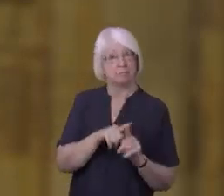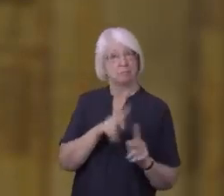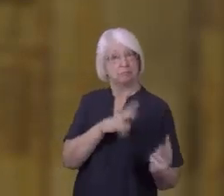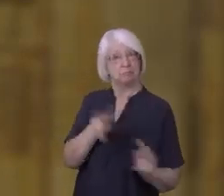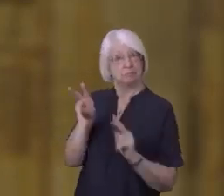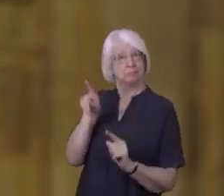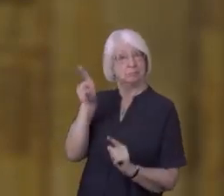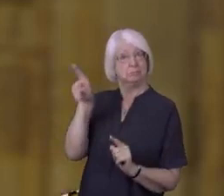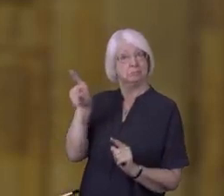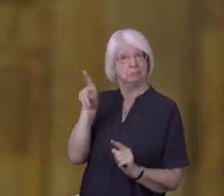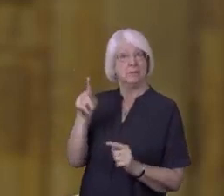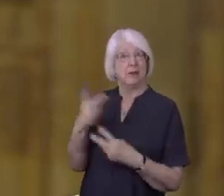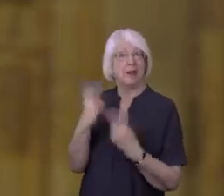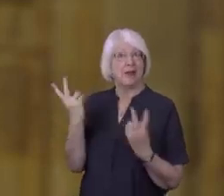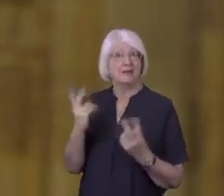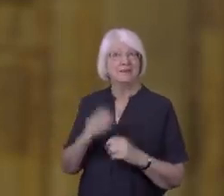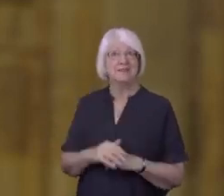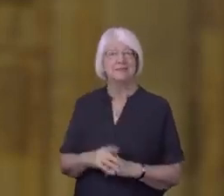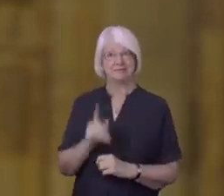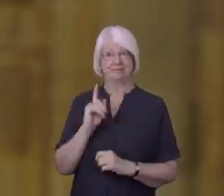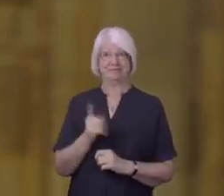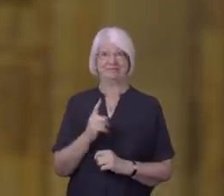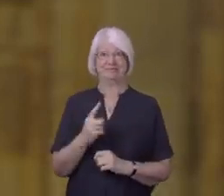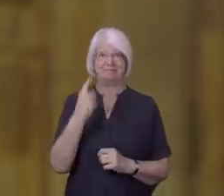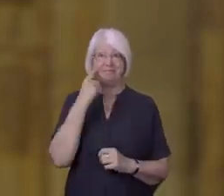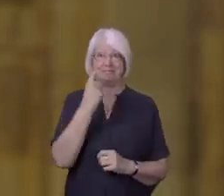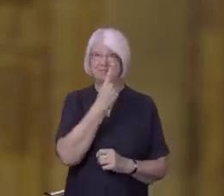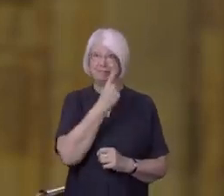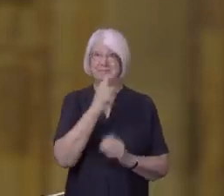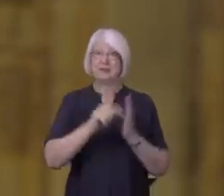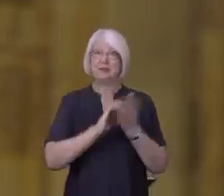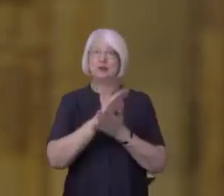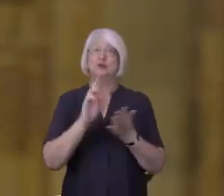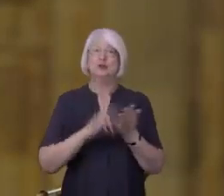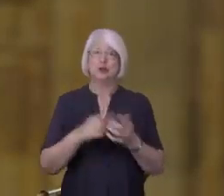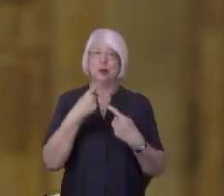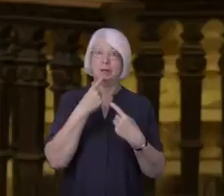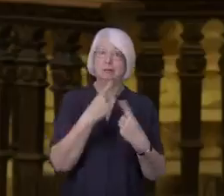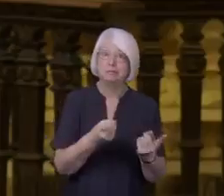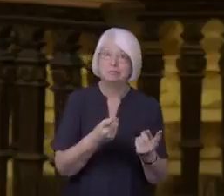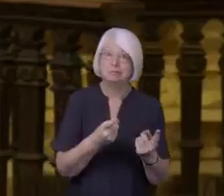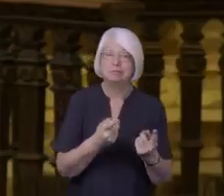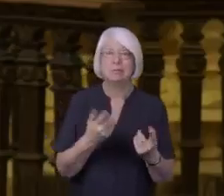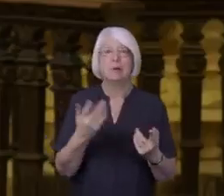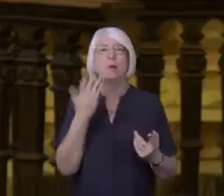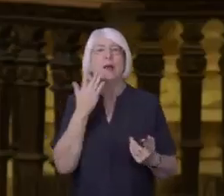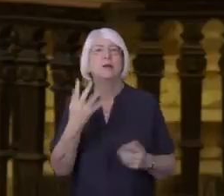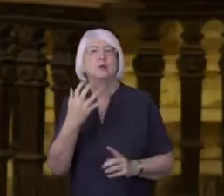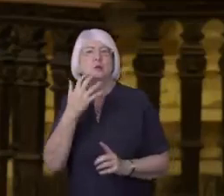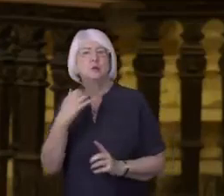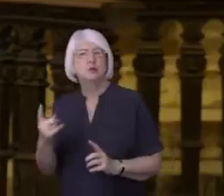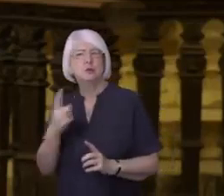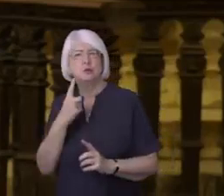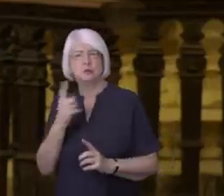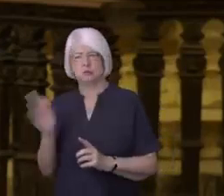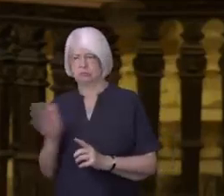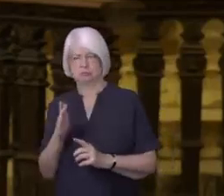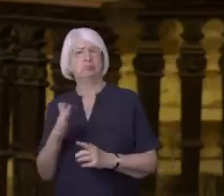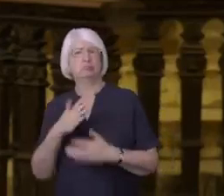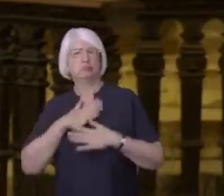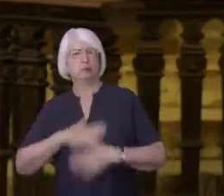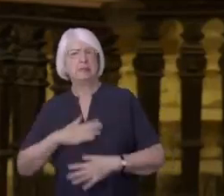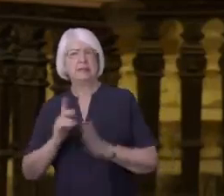light. This is the testimony given by John when the Jews sent priests and Levites from Jerusalem to ask